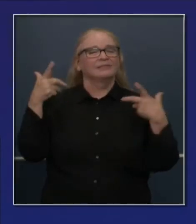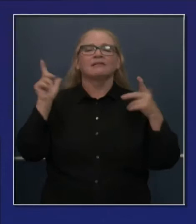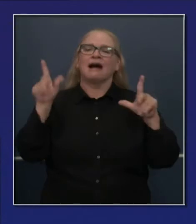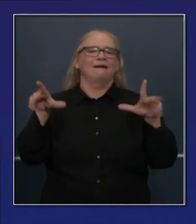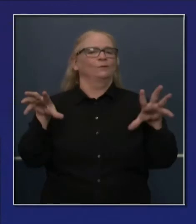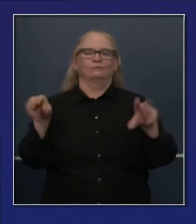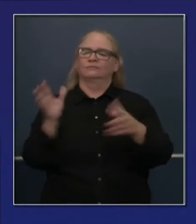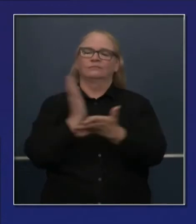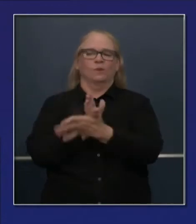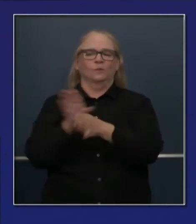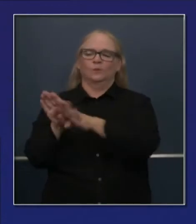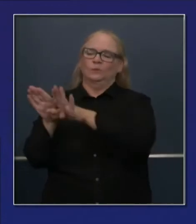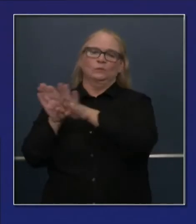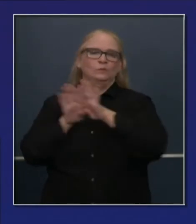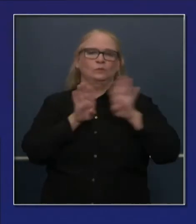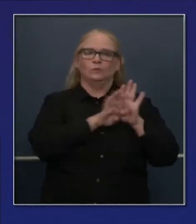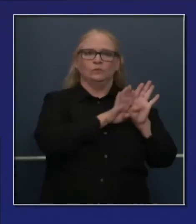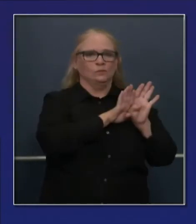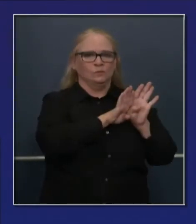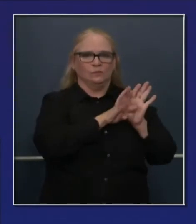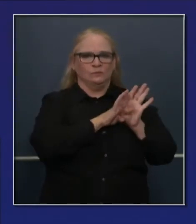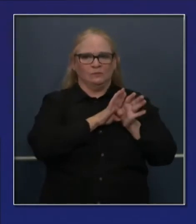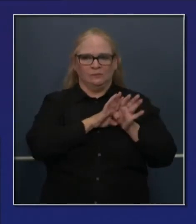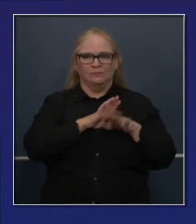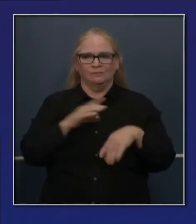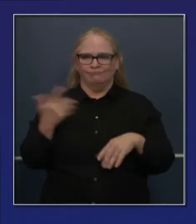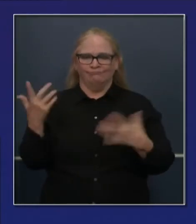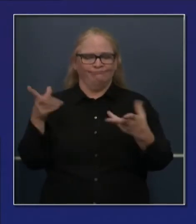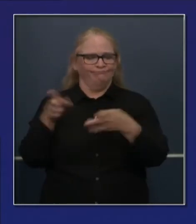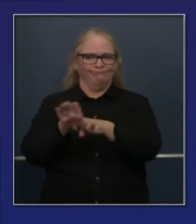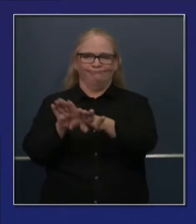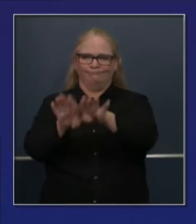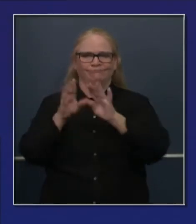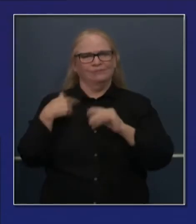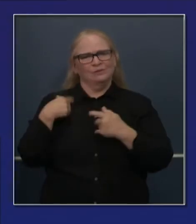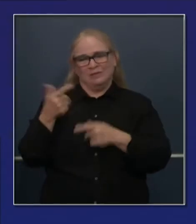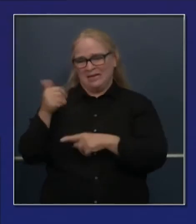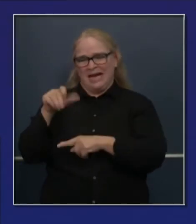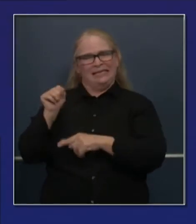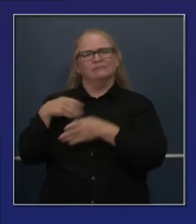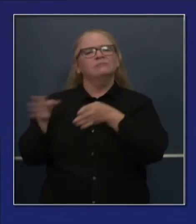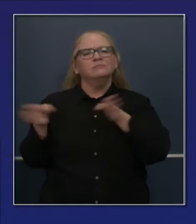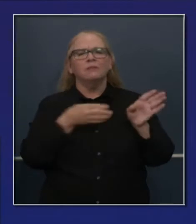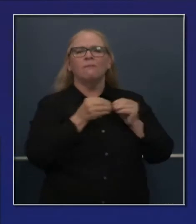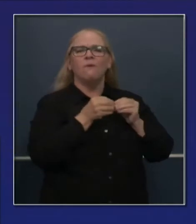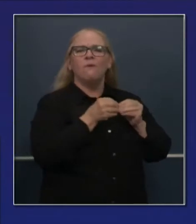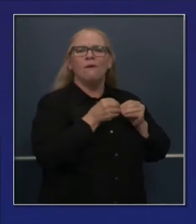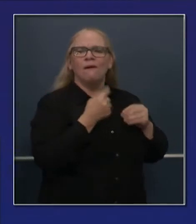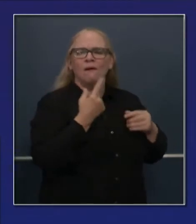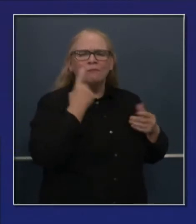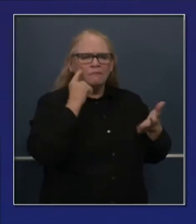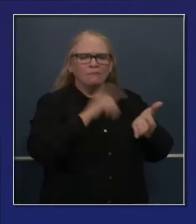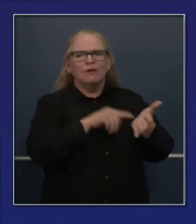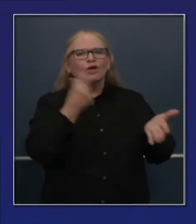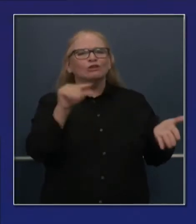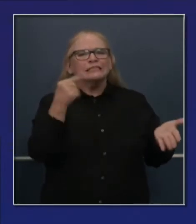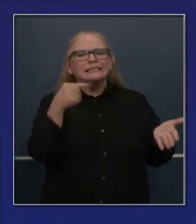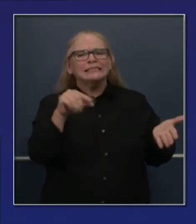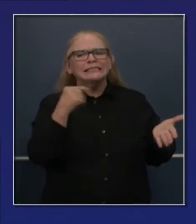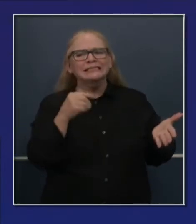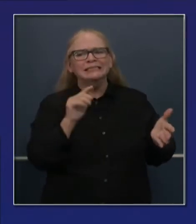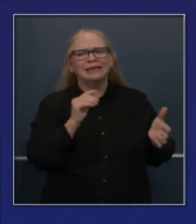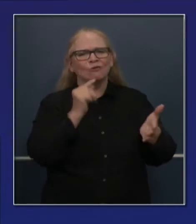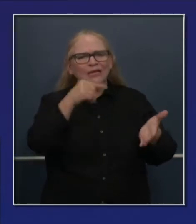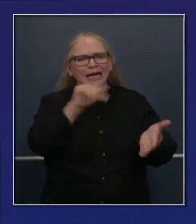need to shut those down, comes the need to have more insurance, comes the need to recognize that there have been,